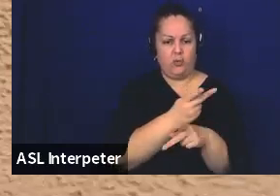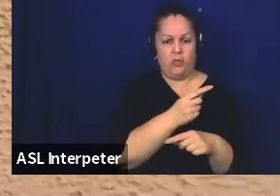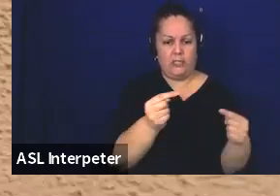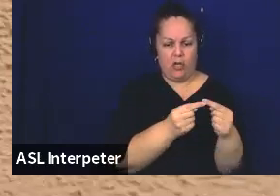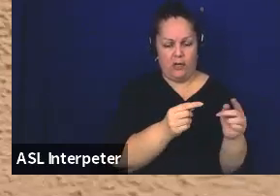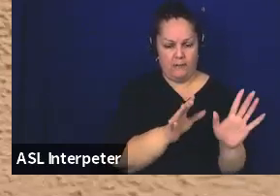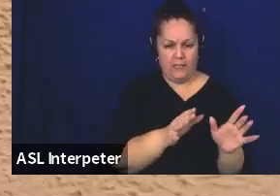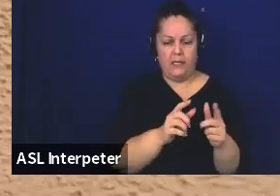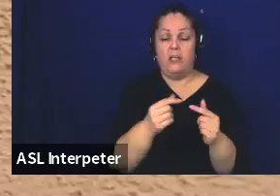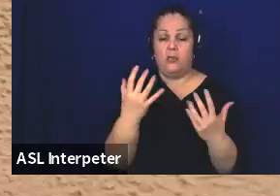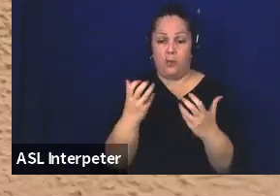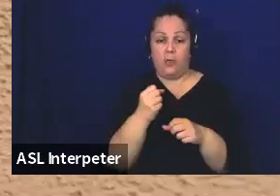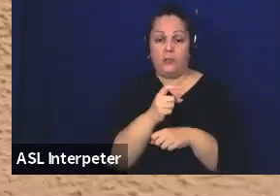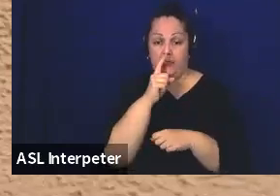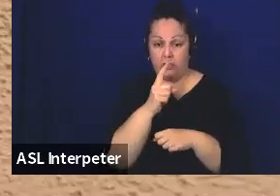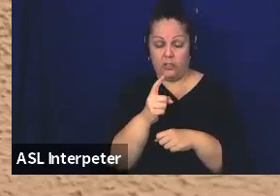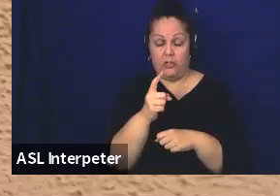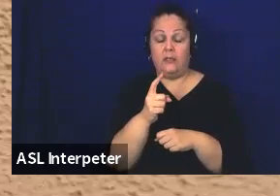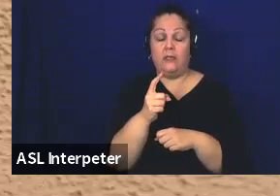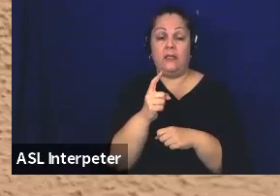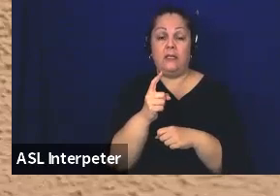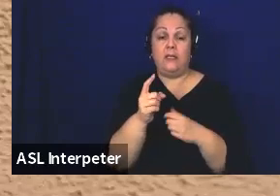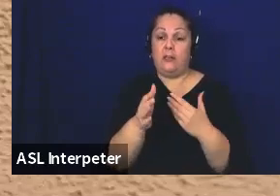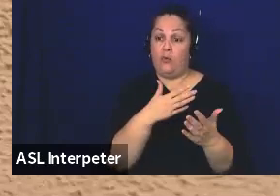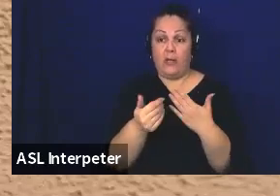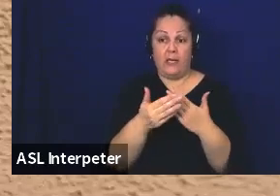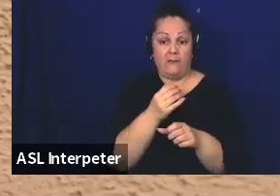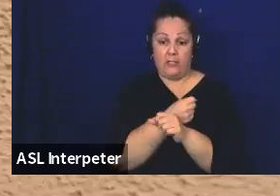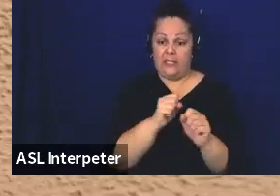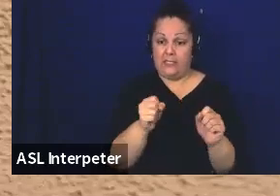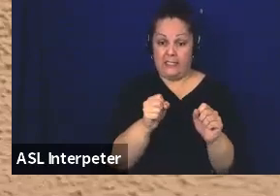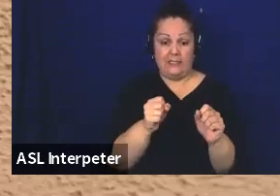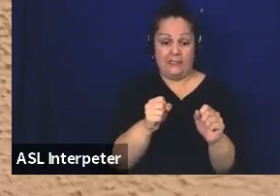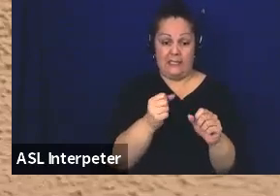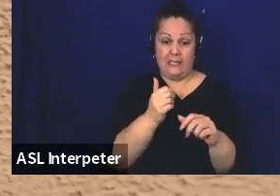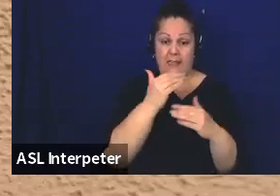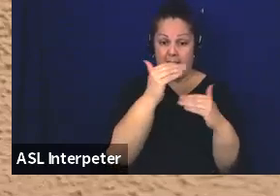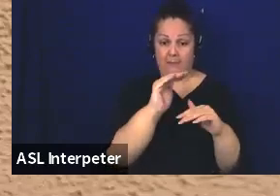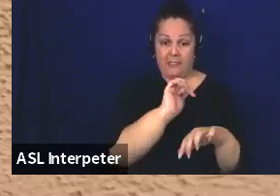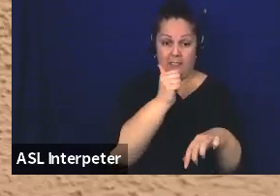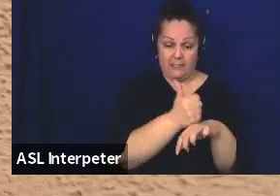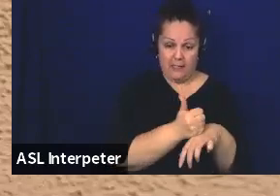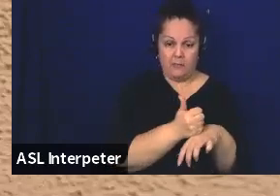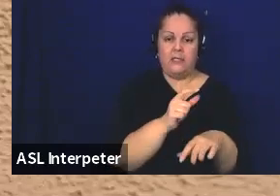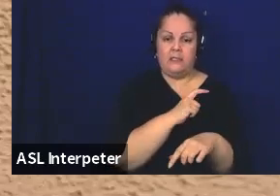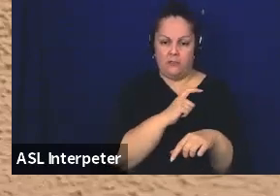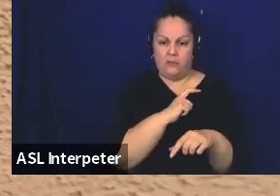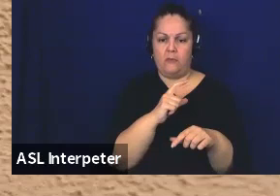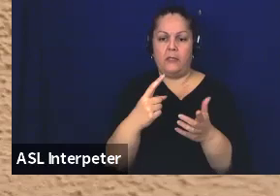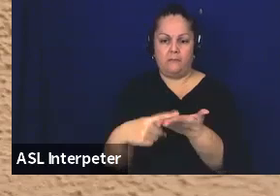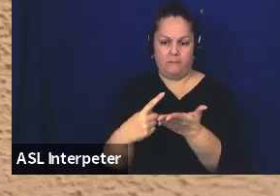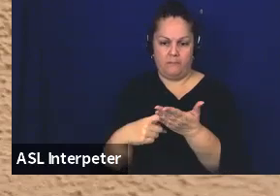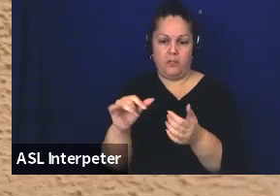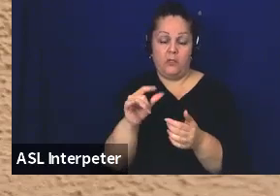good. So we want to make sure that whatever safety parameters are discussed, that law enforcement is also discussed